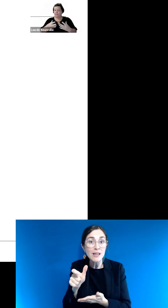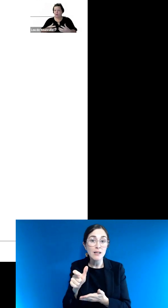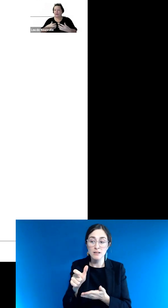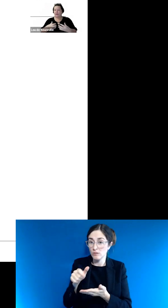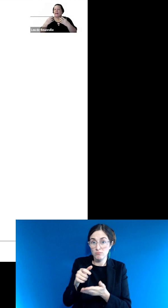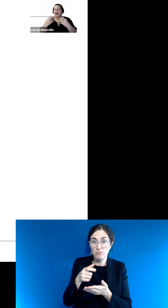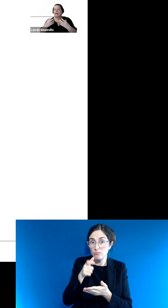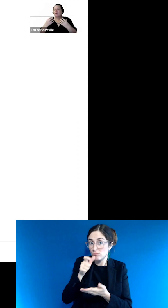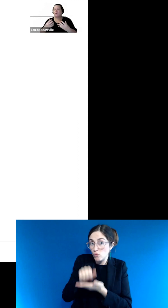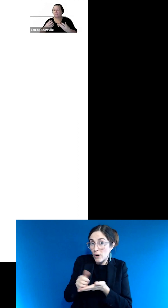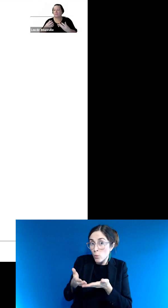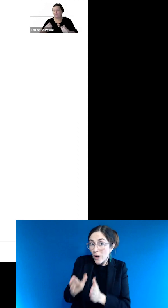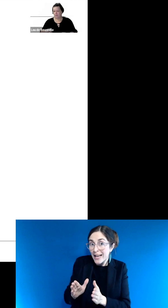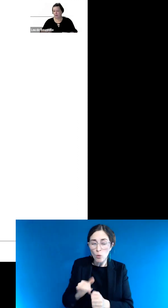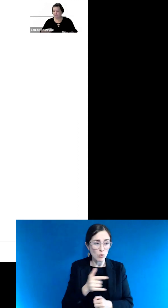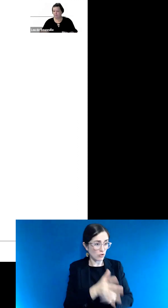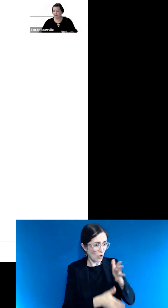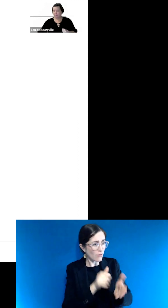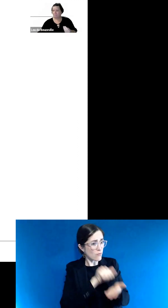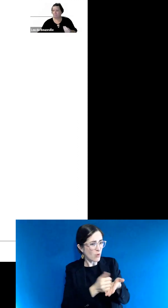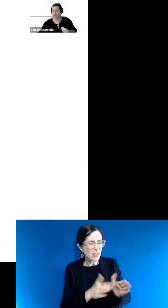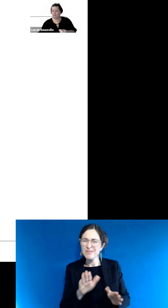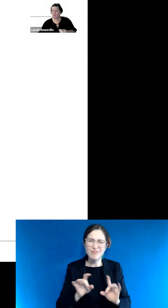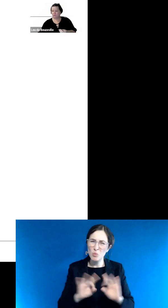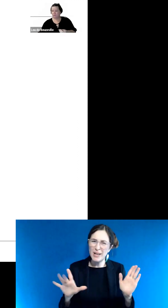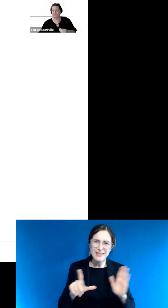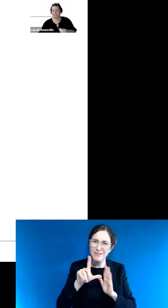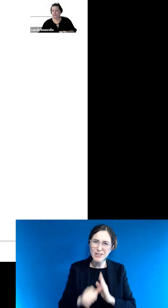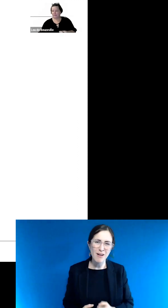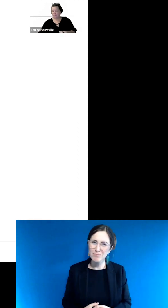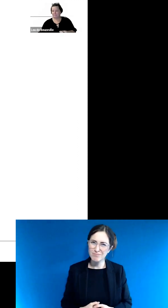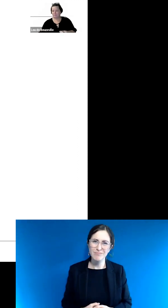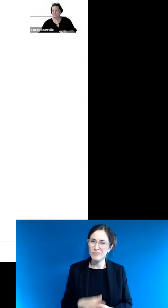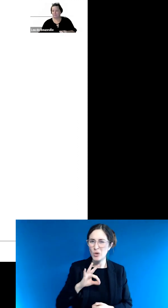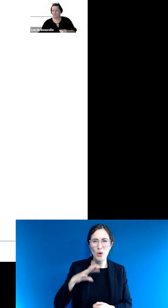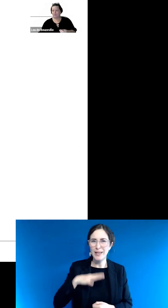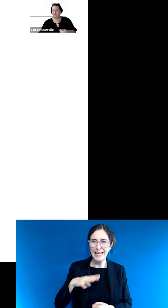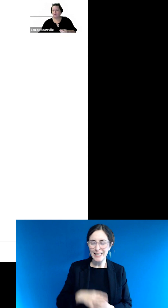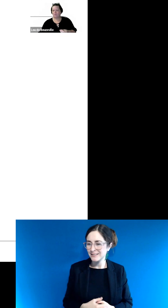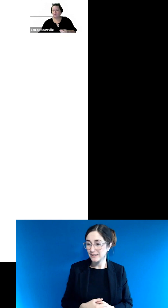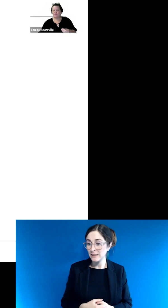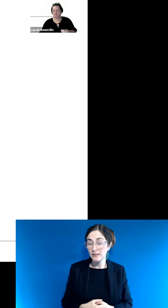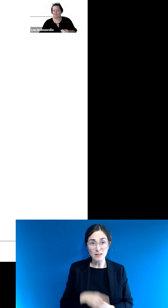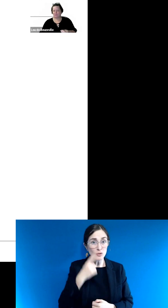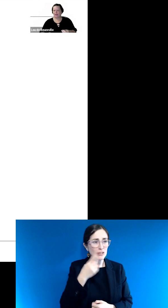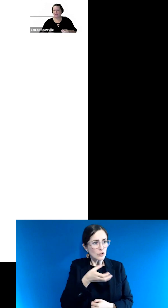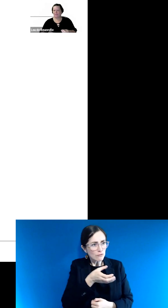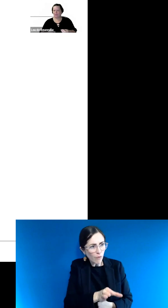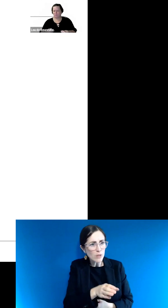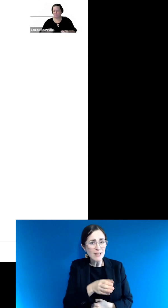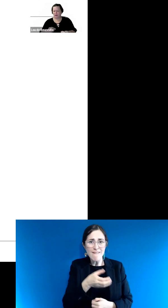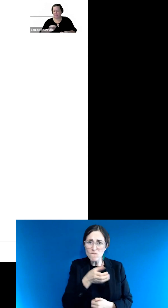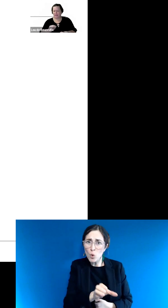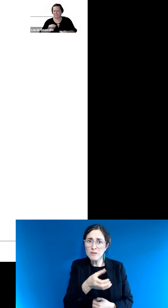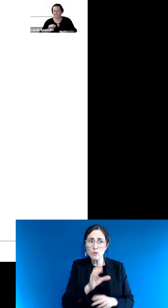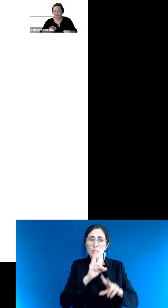for the child and an utter waste of your time, because there are so many examples of where people have tried and the child